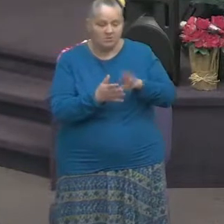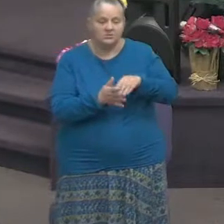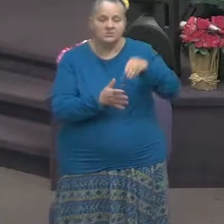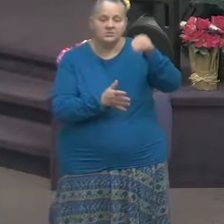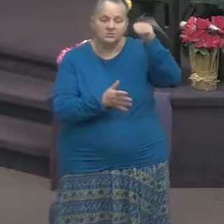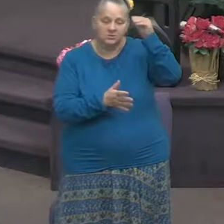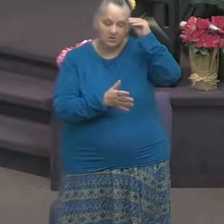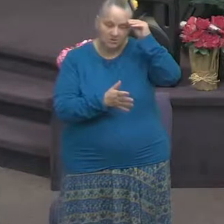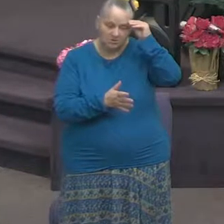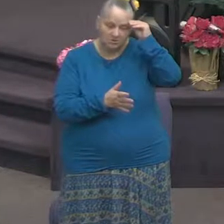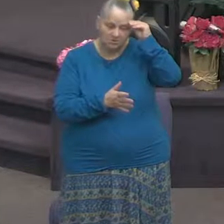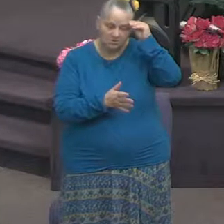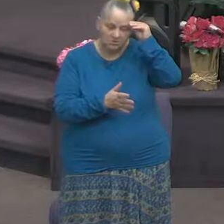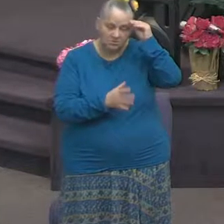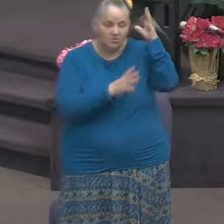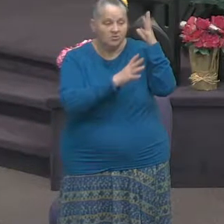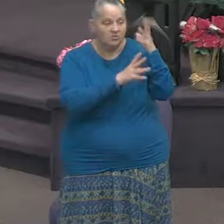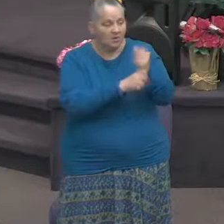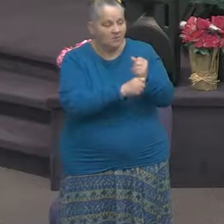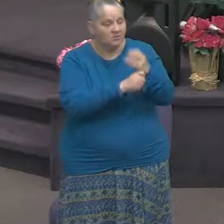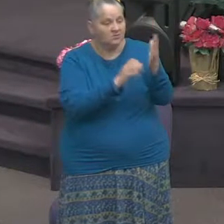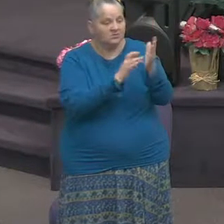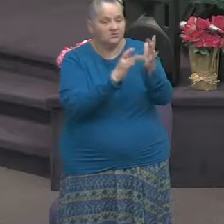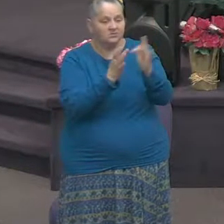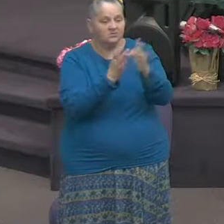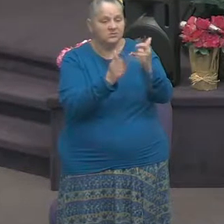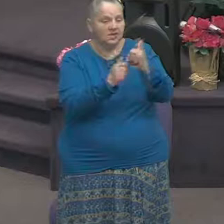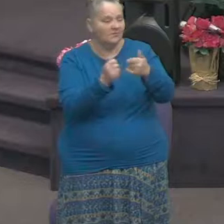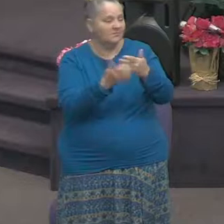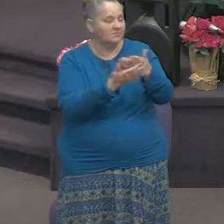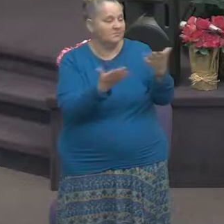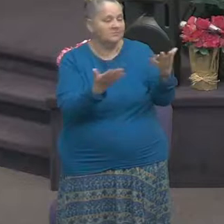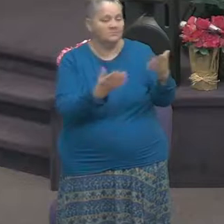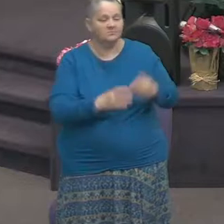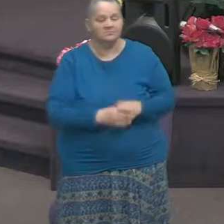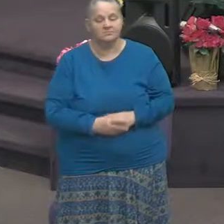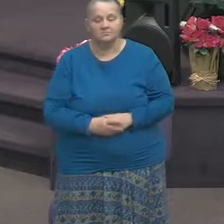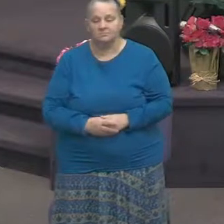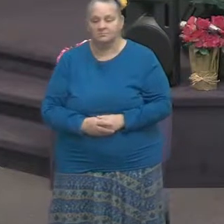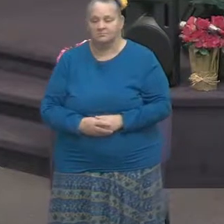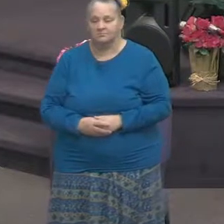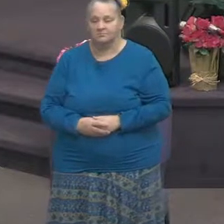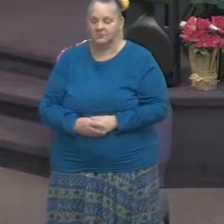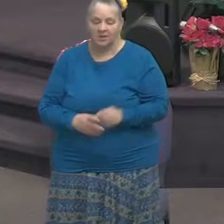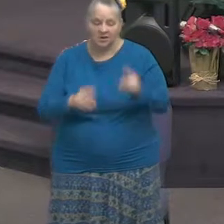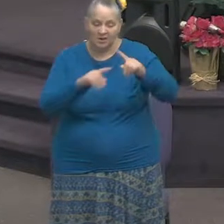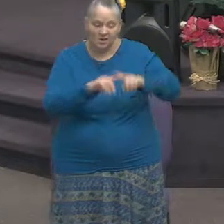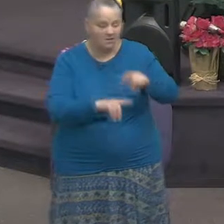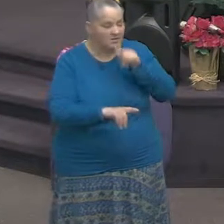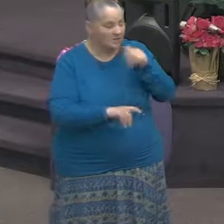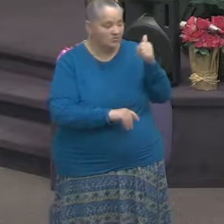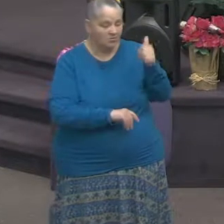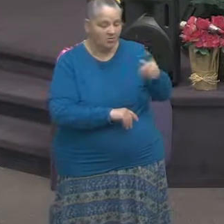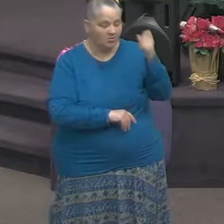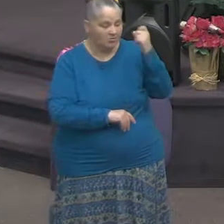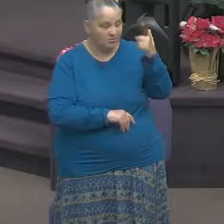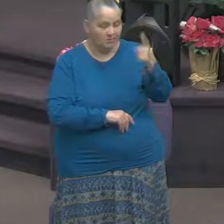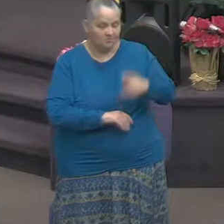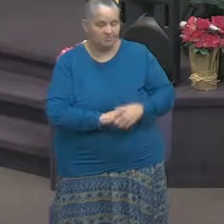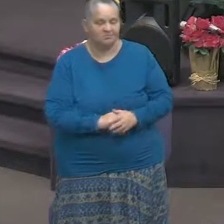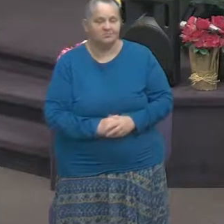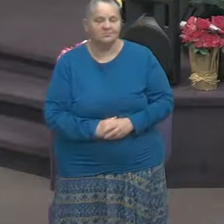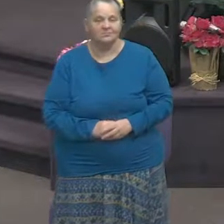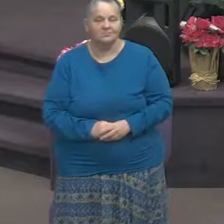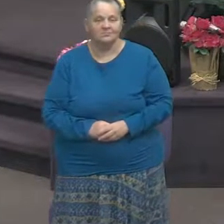learned to trust Jesus with all of his heart and to lean not into his own